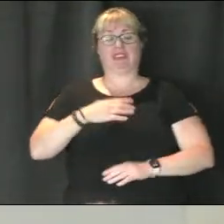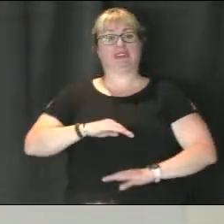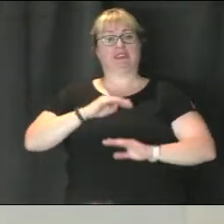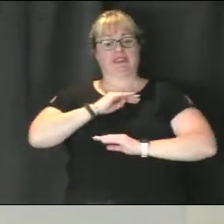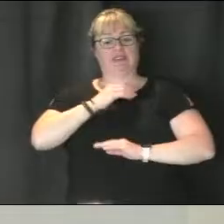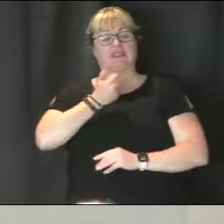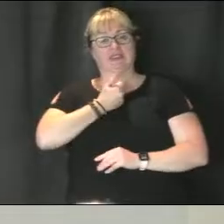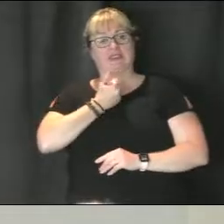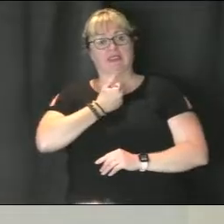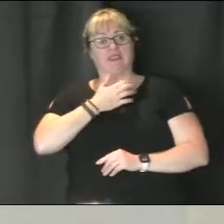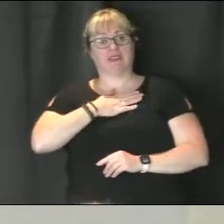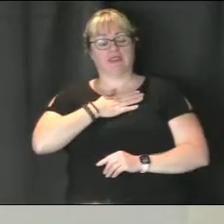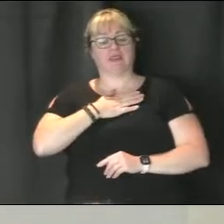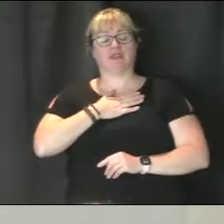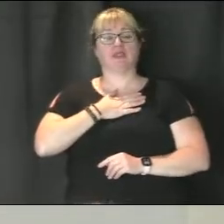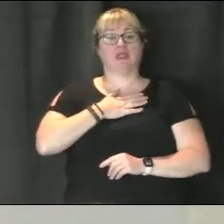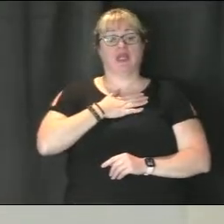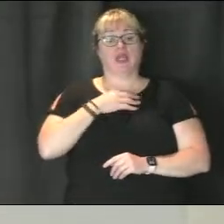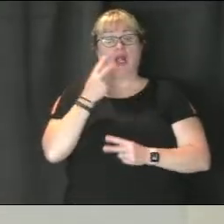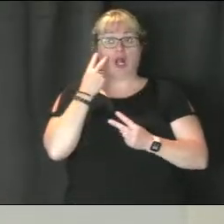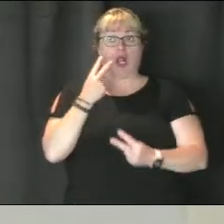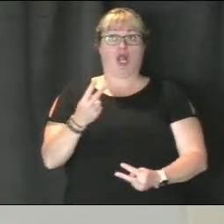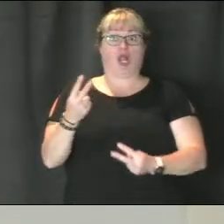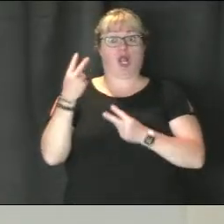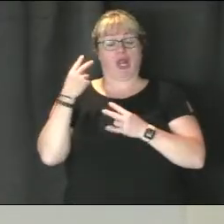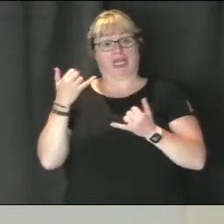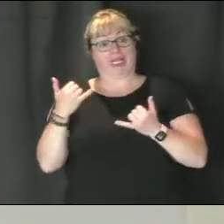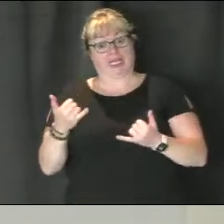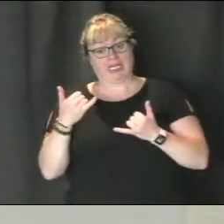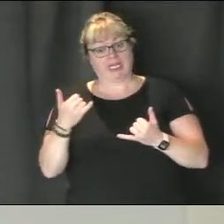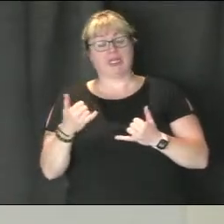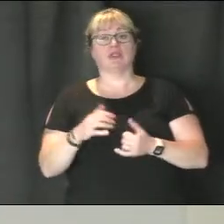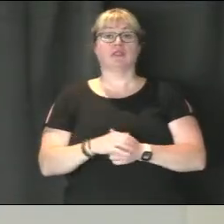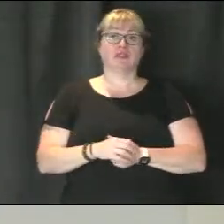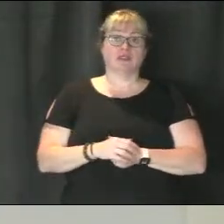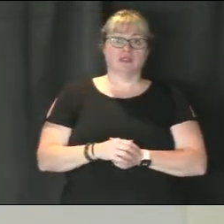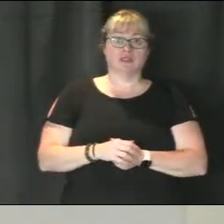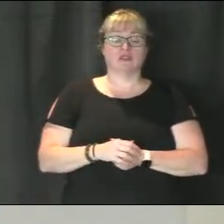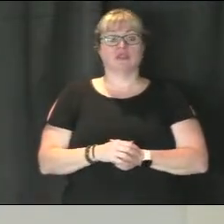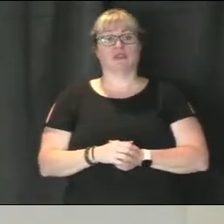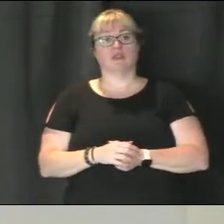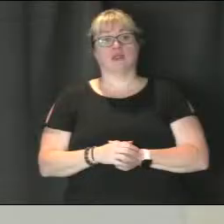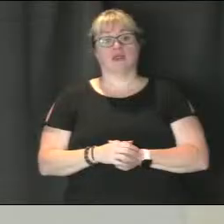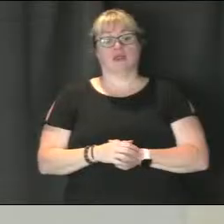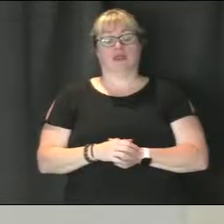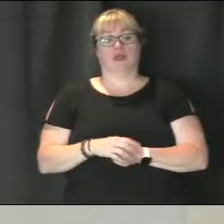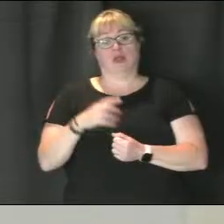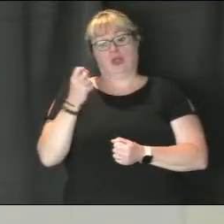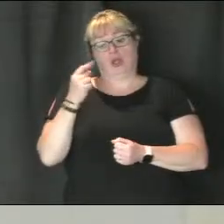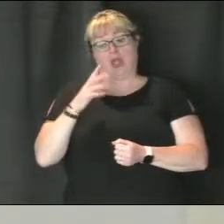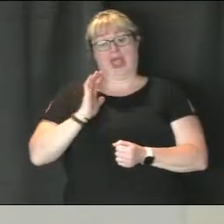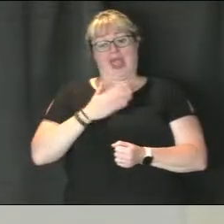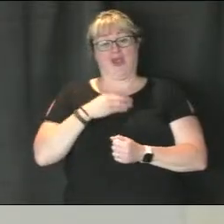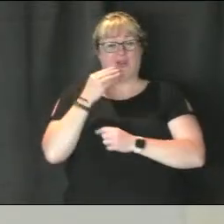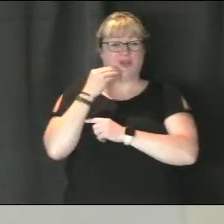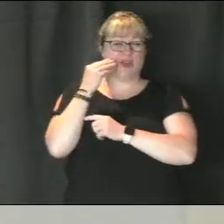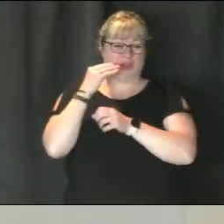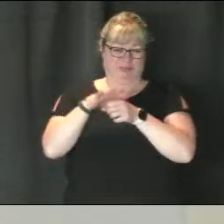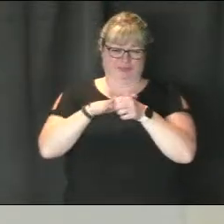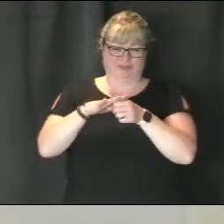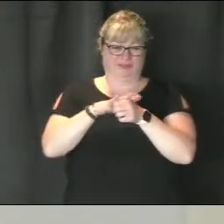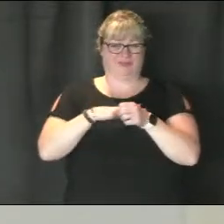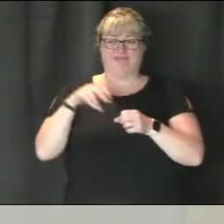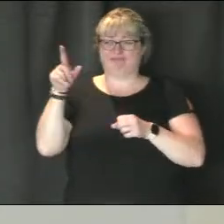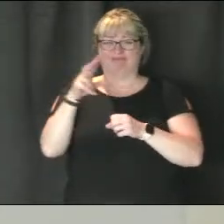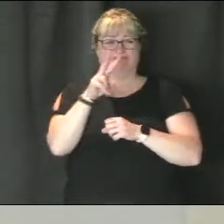I guess looking back now on a few things, like, I mean, we're a community of a little over 200